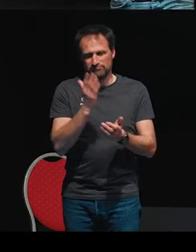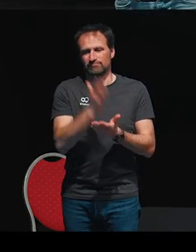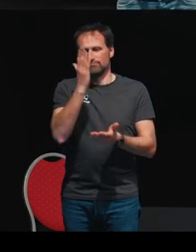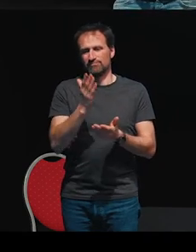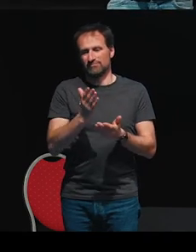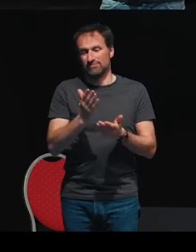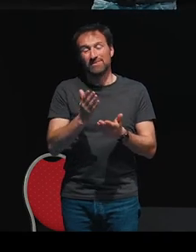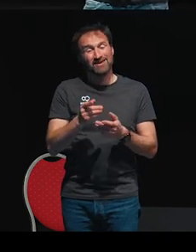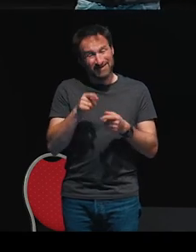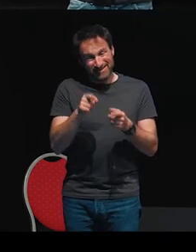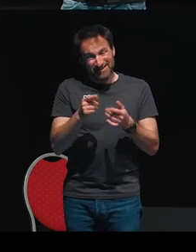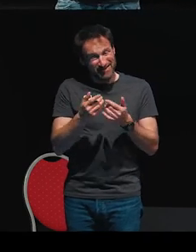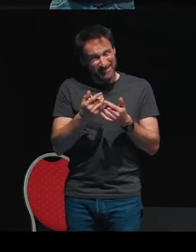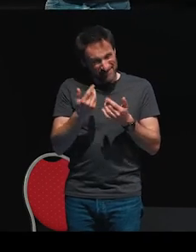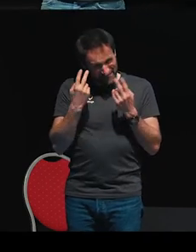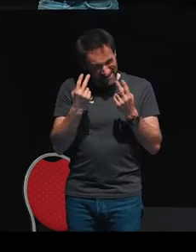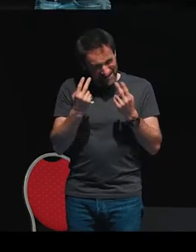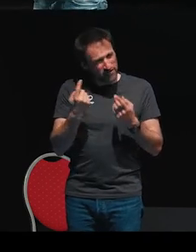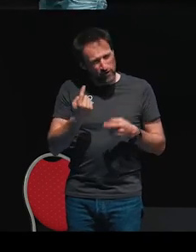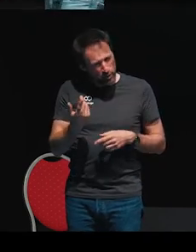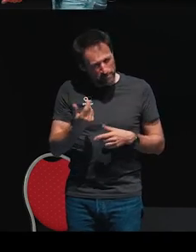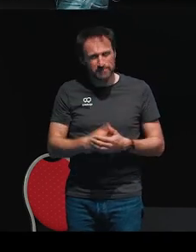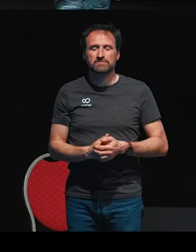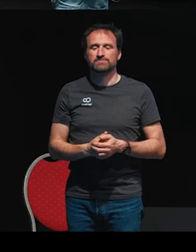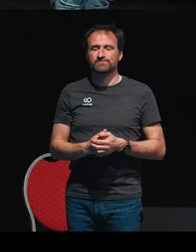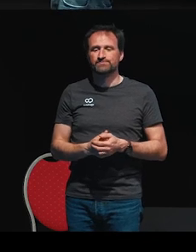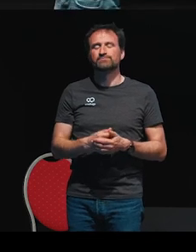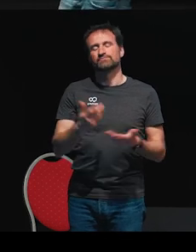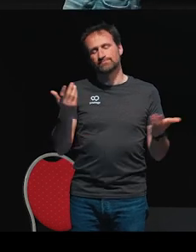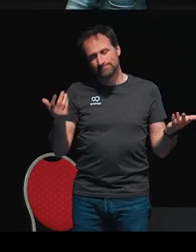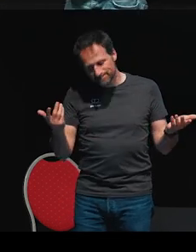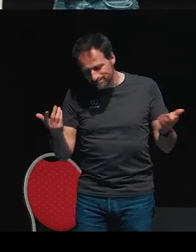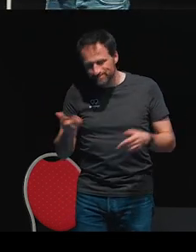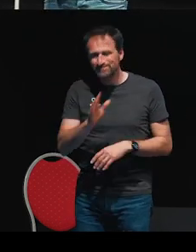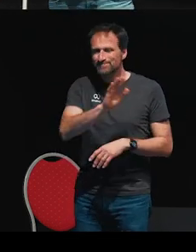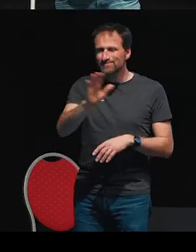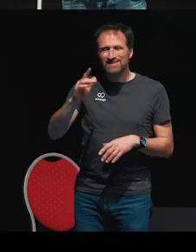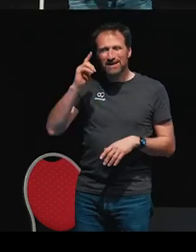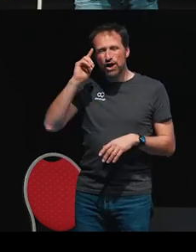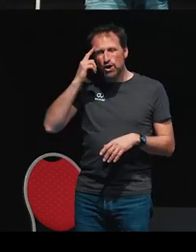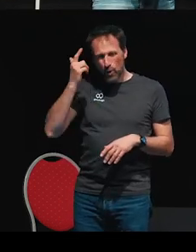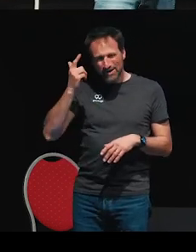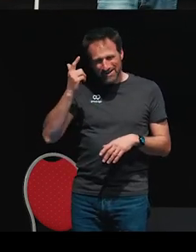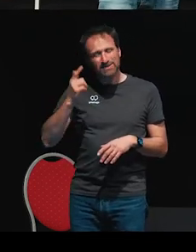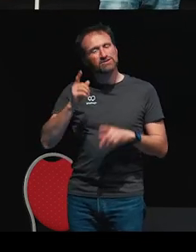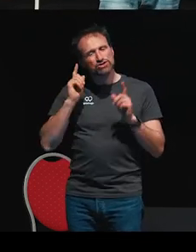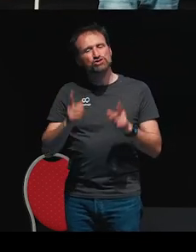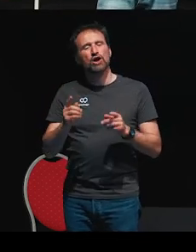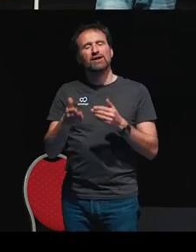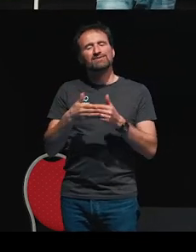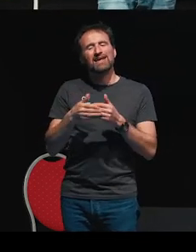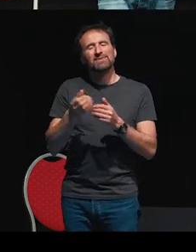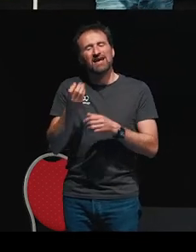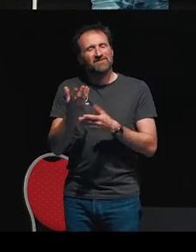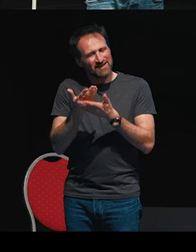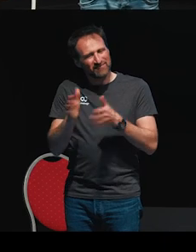Why is this important? Well, you keep all your logic side effect free, therefore it is